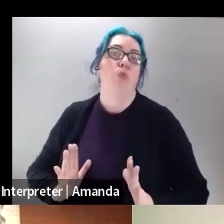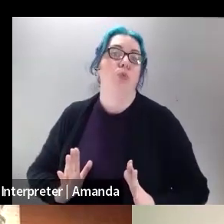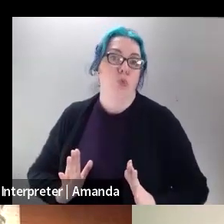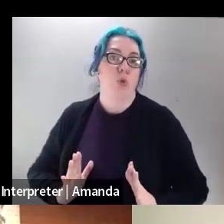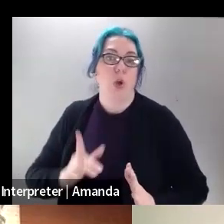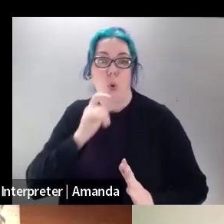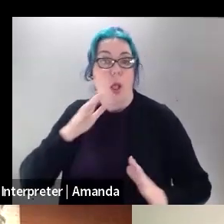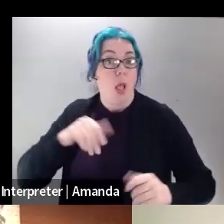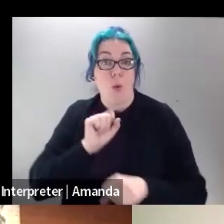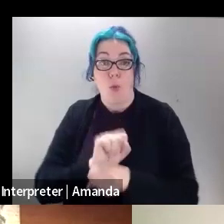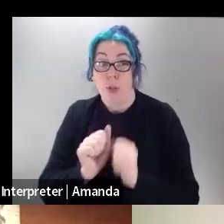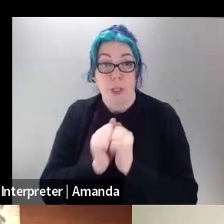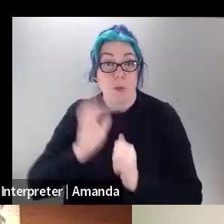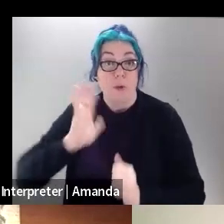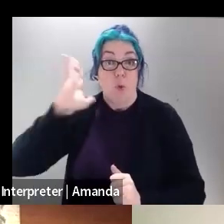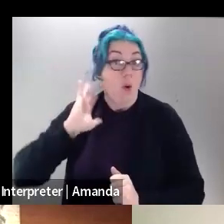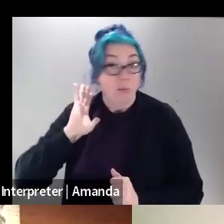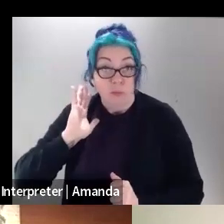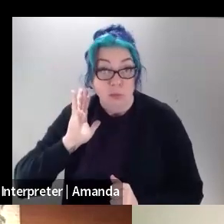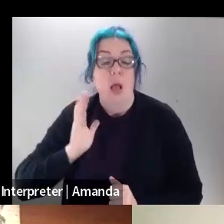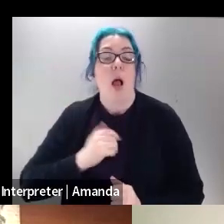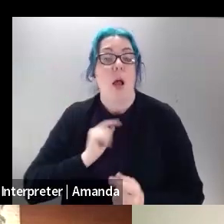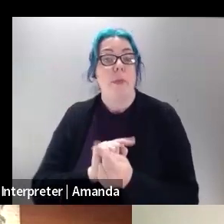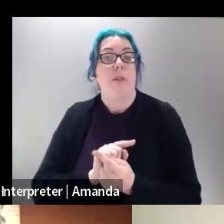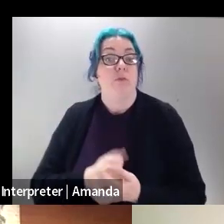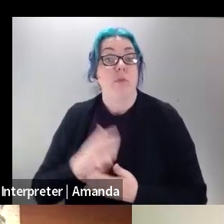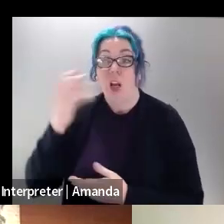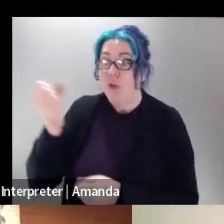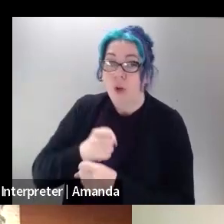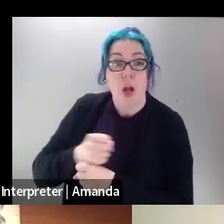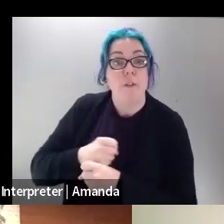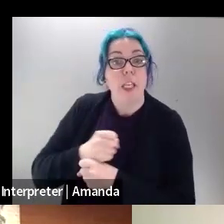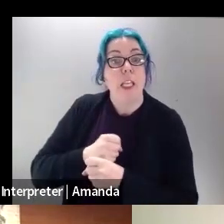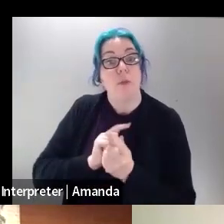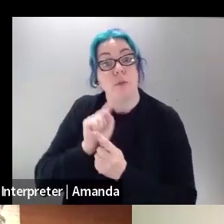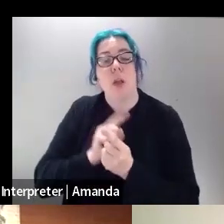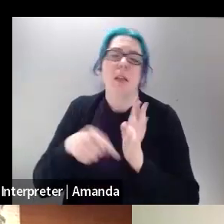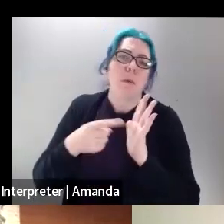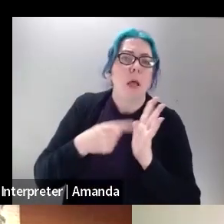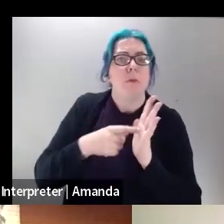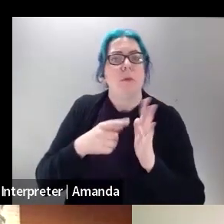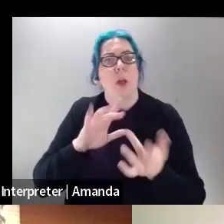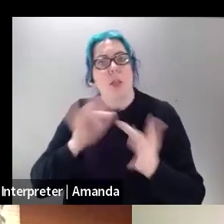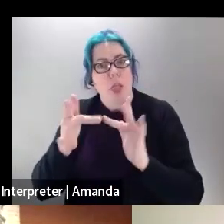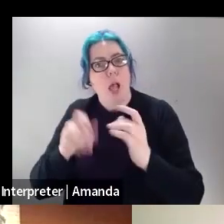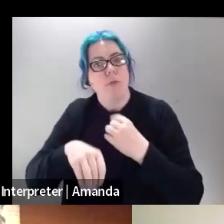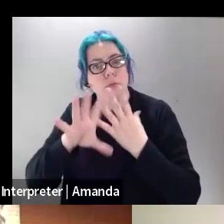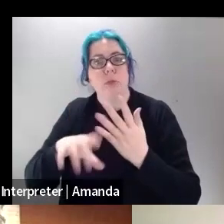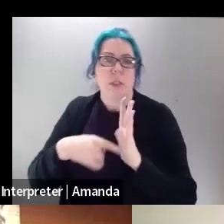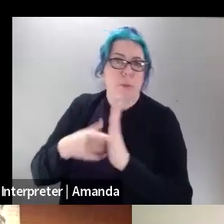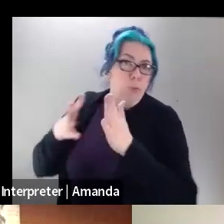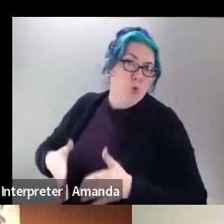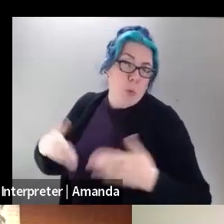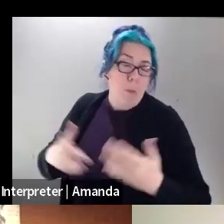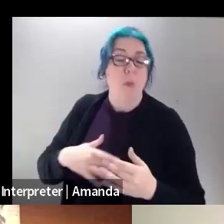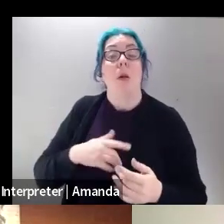worked with me. And we go for a coffee in person or virtual. And again, I